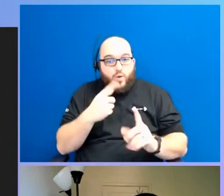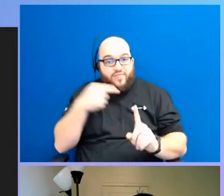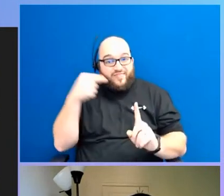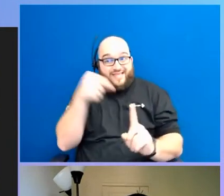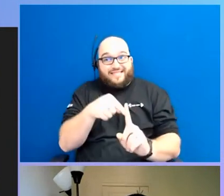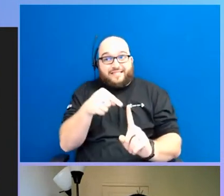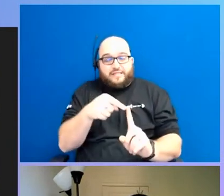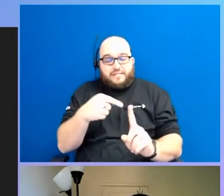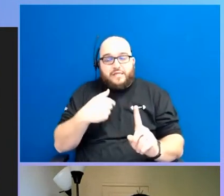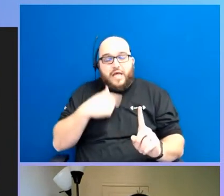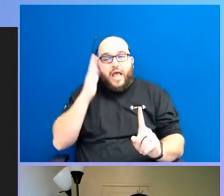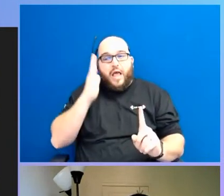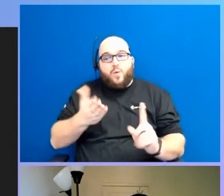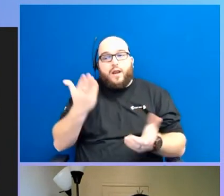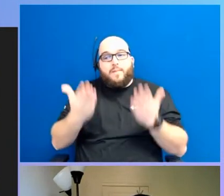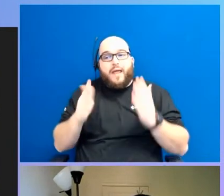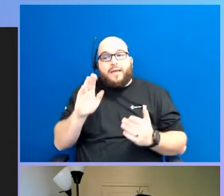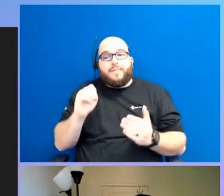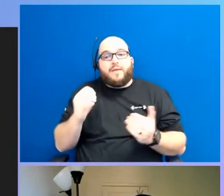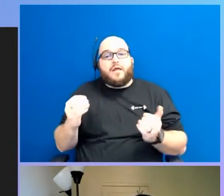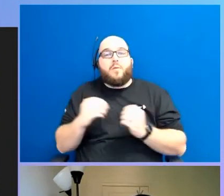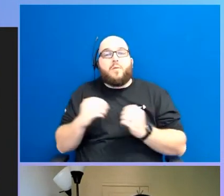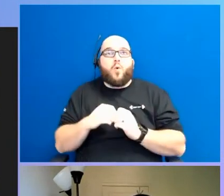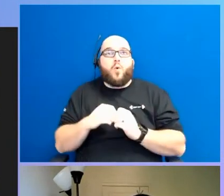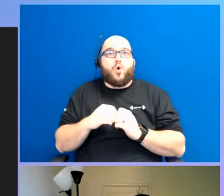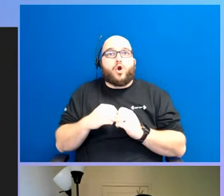probably err on the side of being